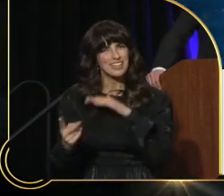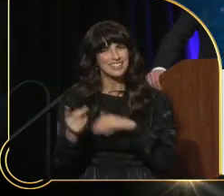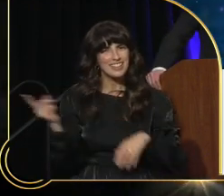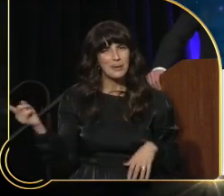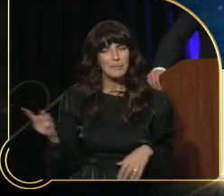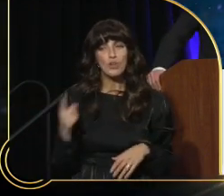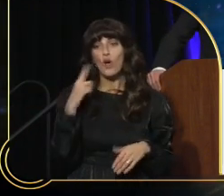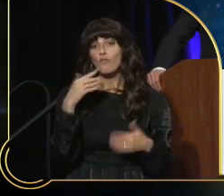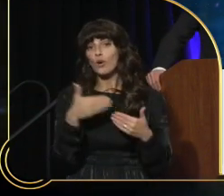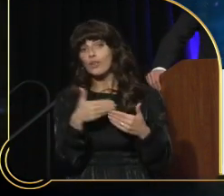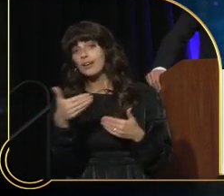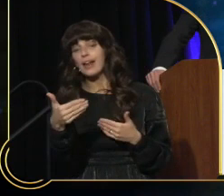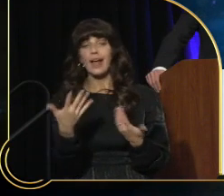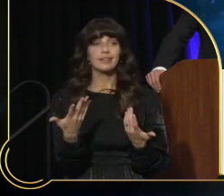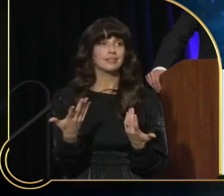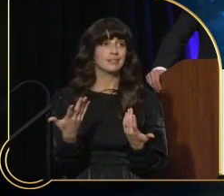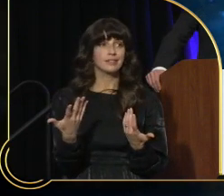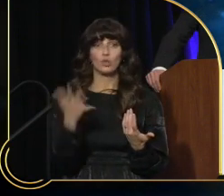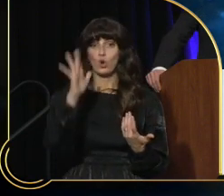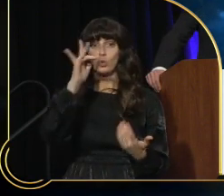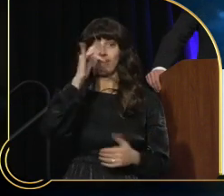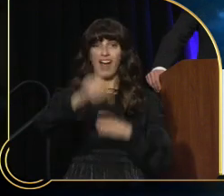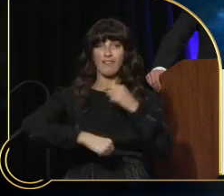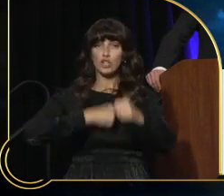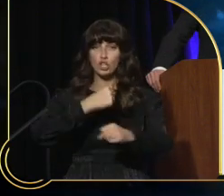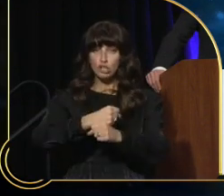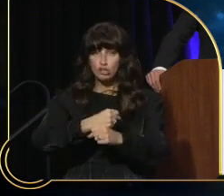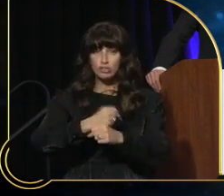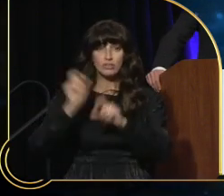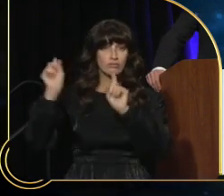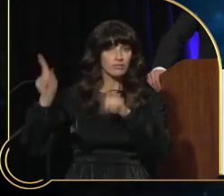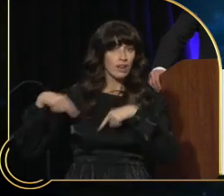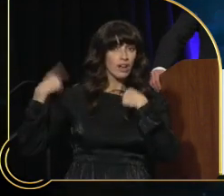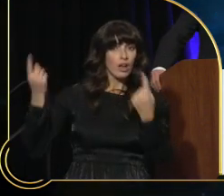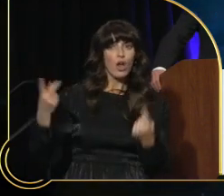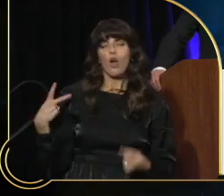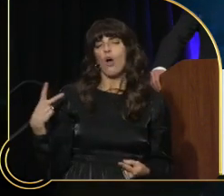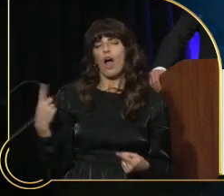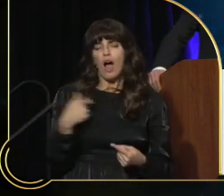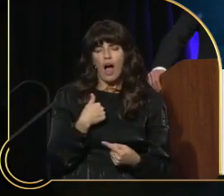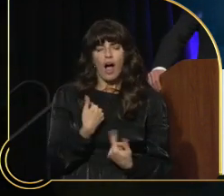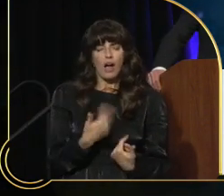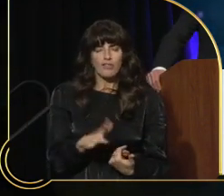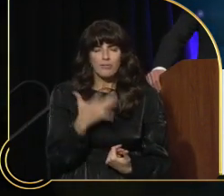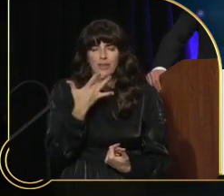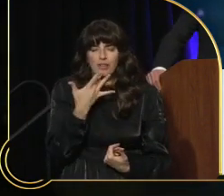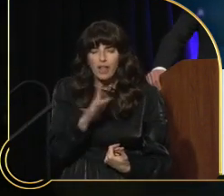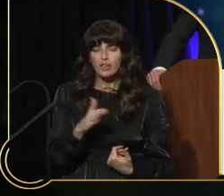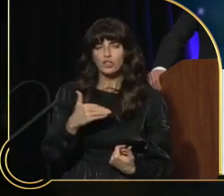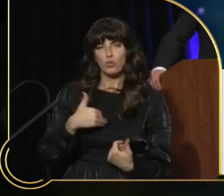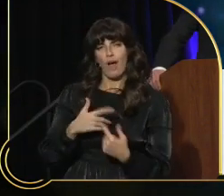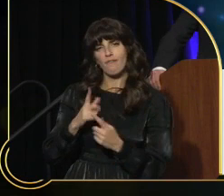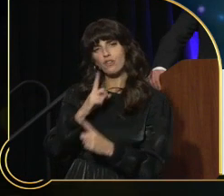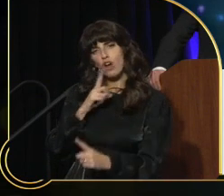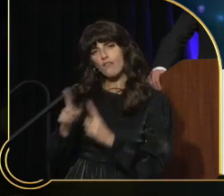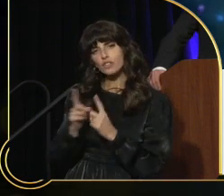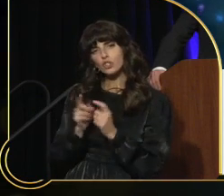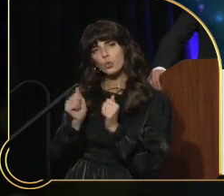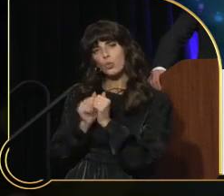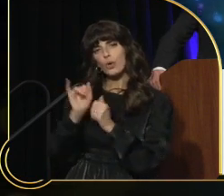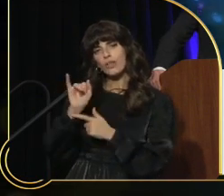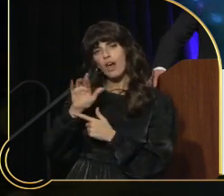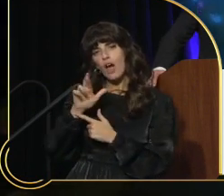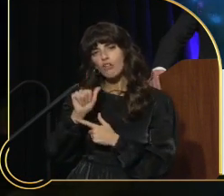the next quarter century, I have had the incredible privilege of having conversations with Ira